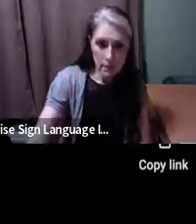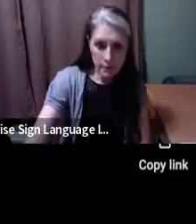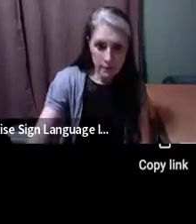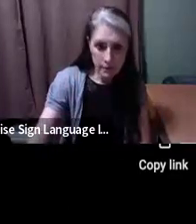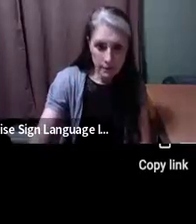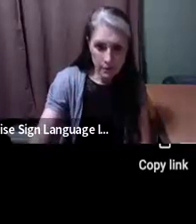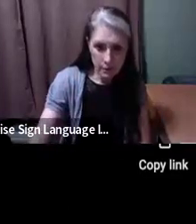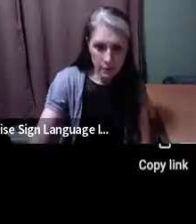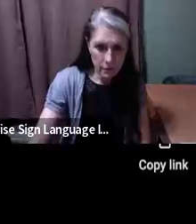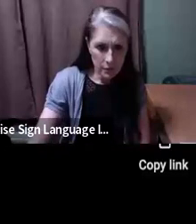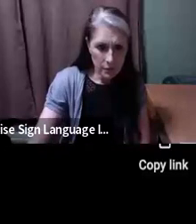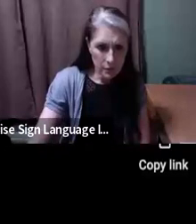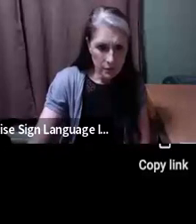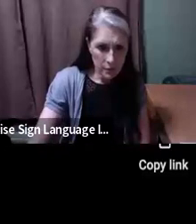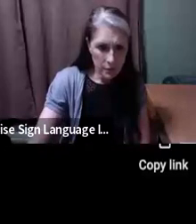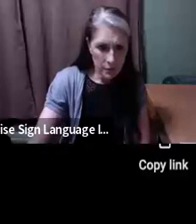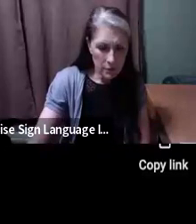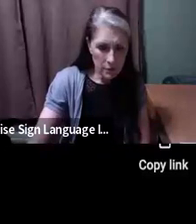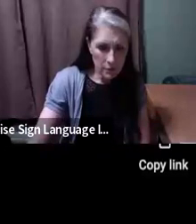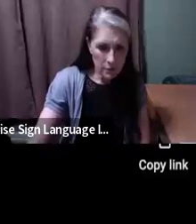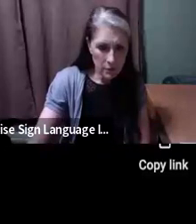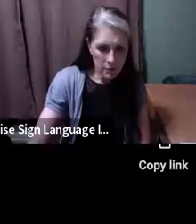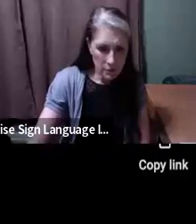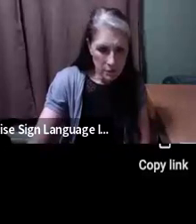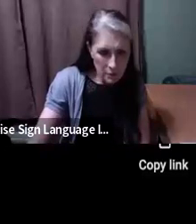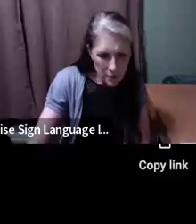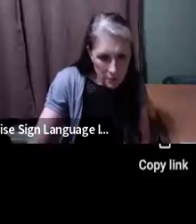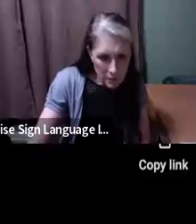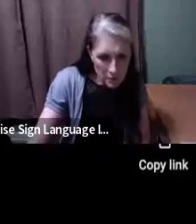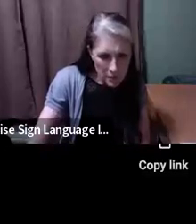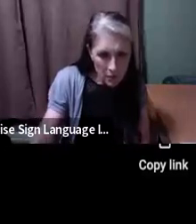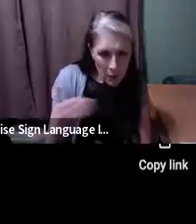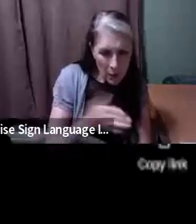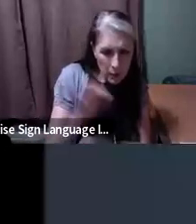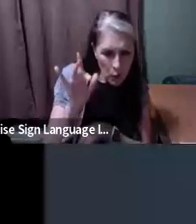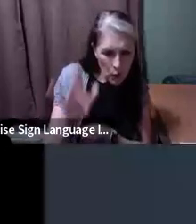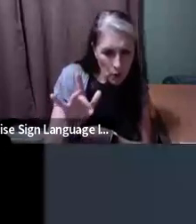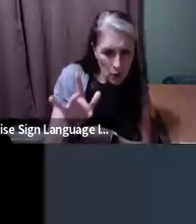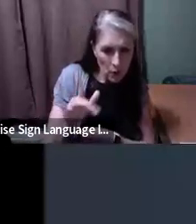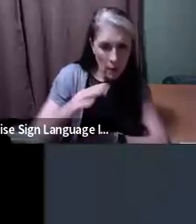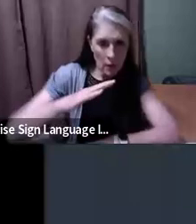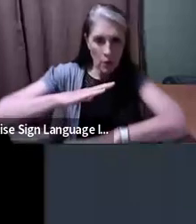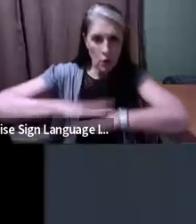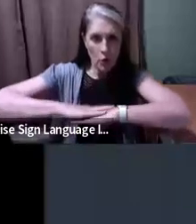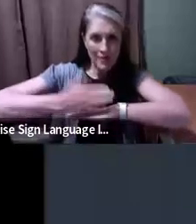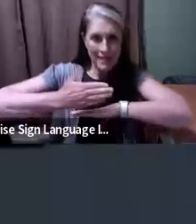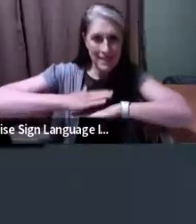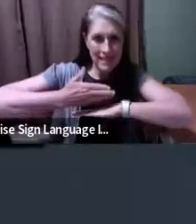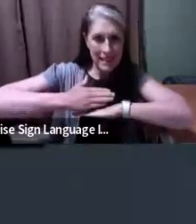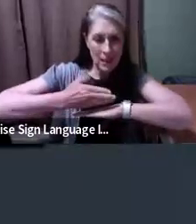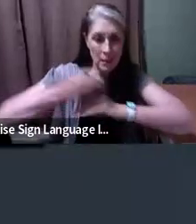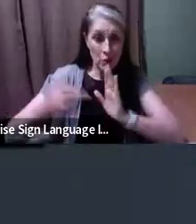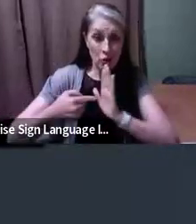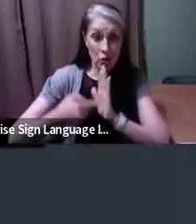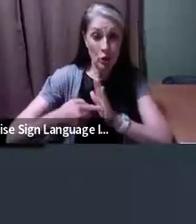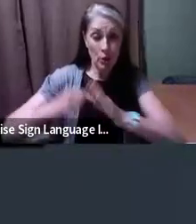not seeing before you check on what you're gonna before clicking on your desktop. Oops. When it's showing you